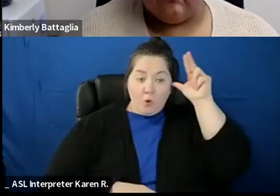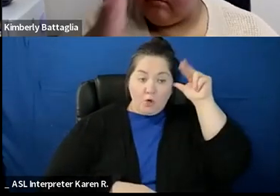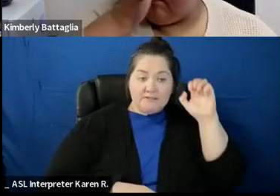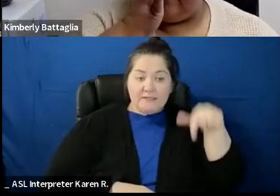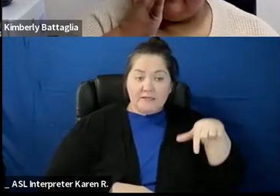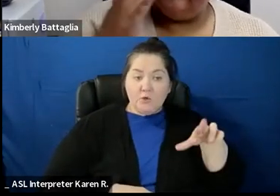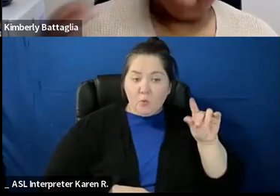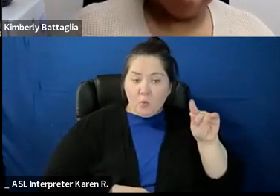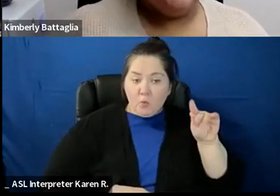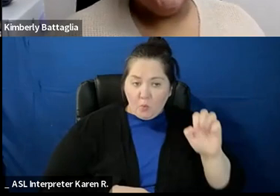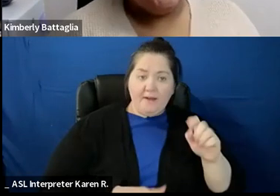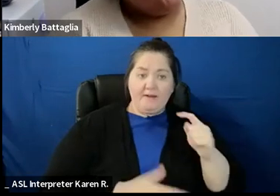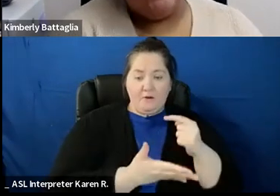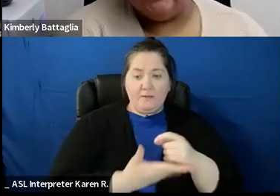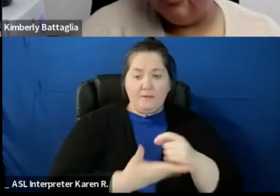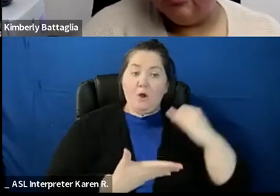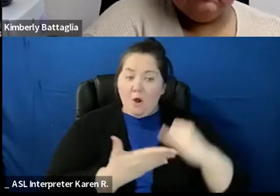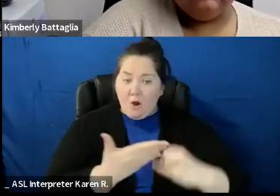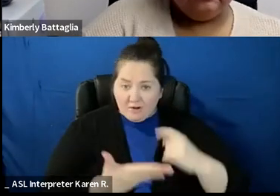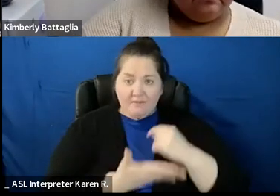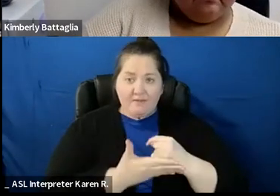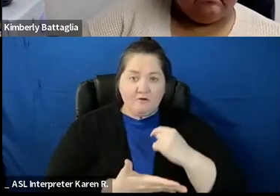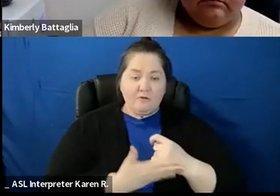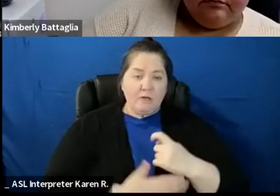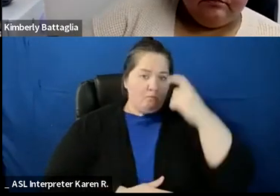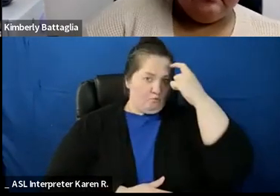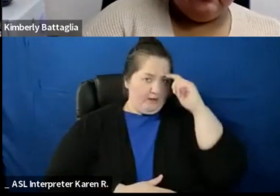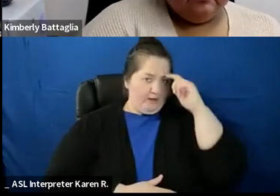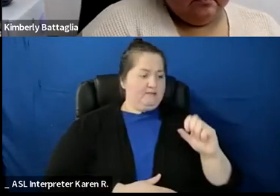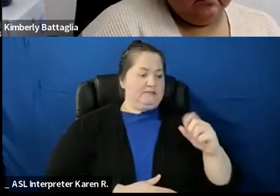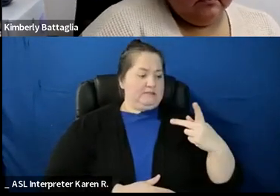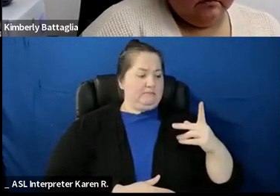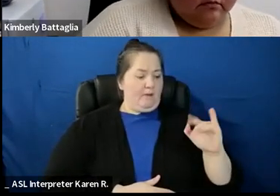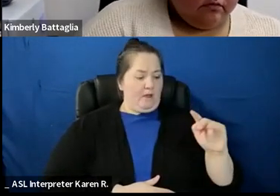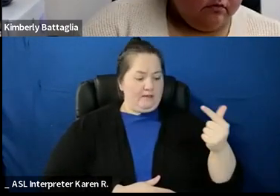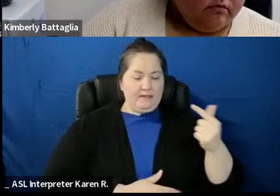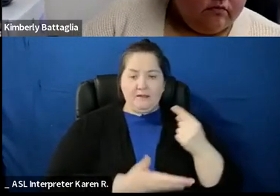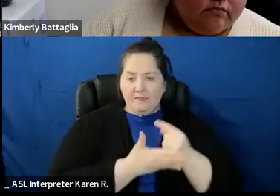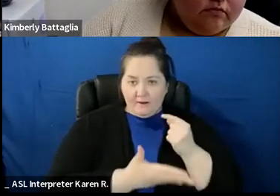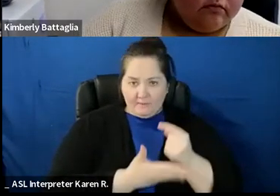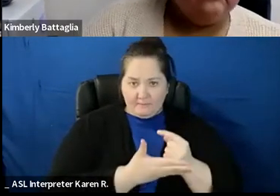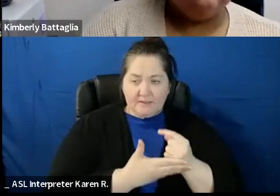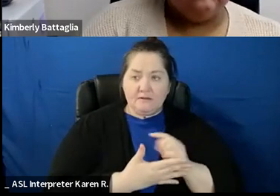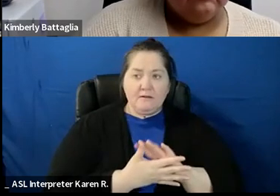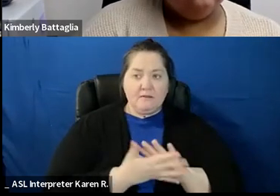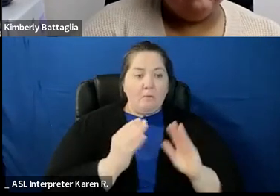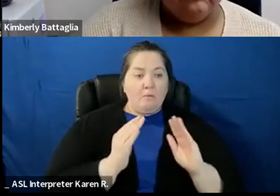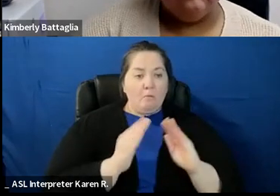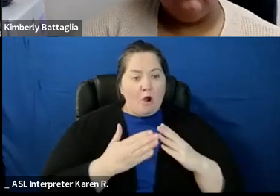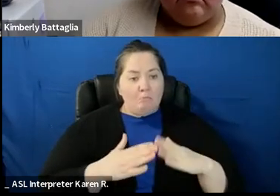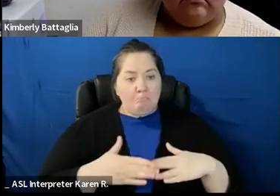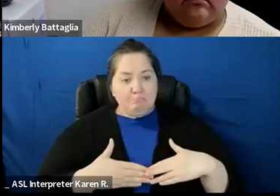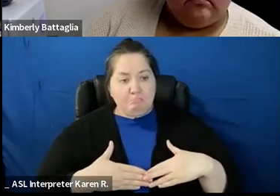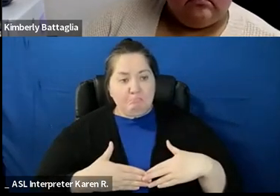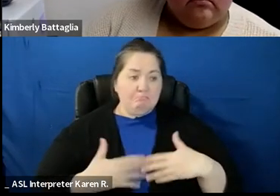art therapy, brain spotting, all these different forms of therapy, which people were more open to receiving